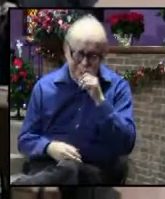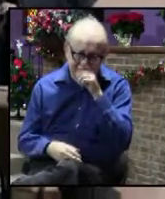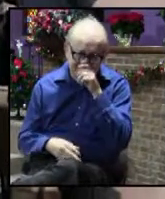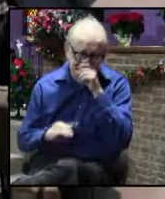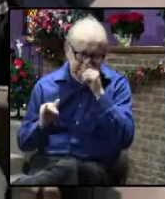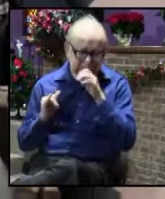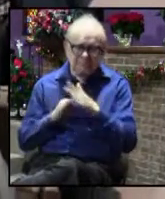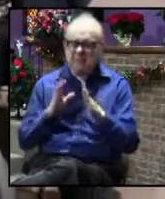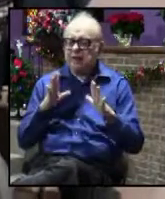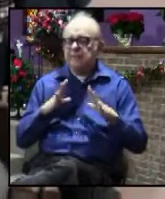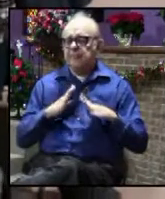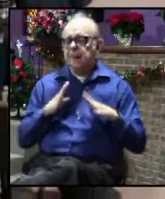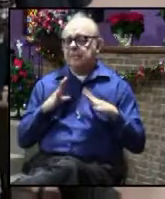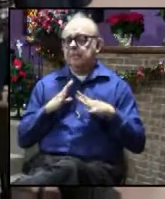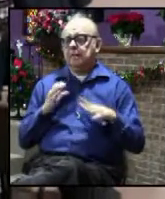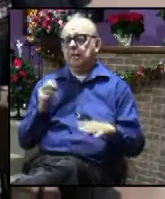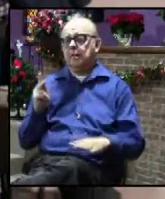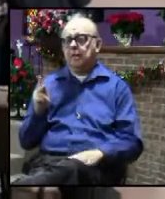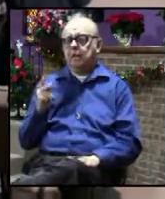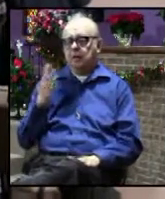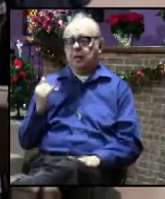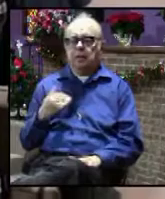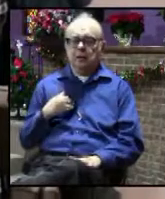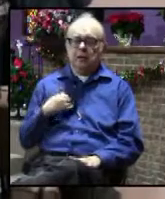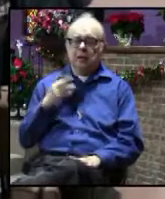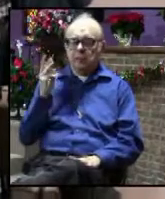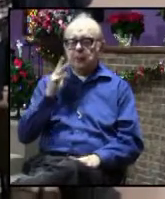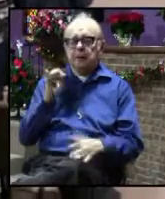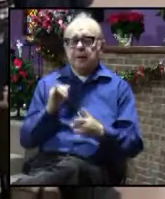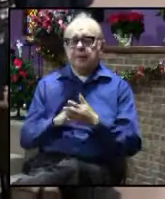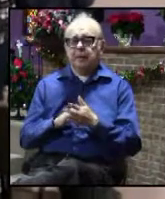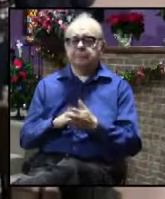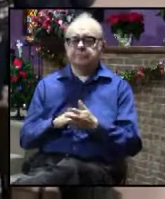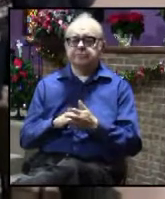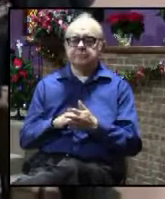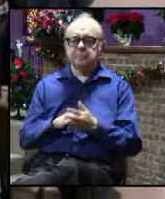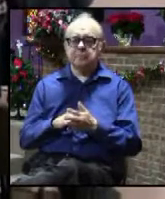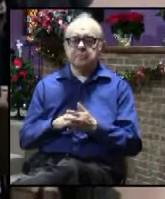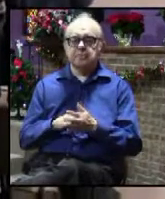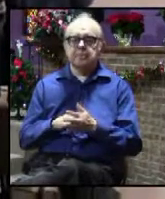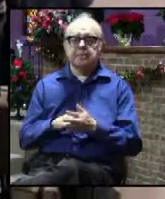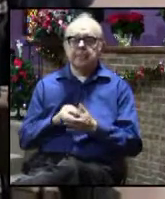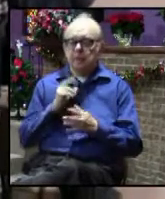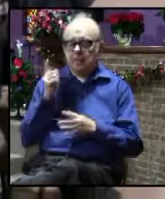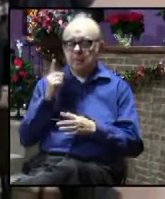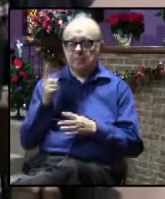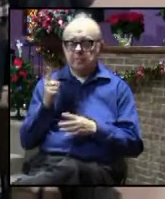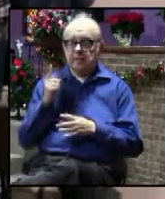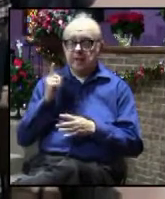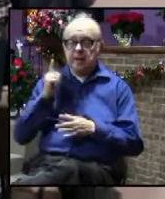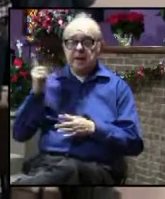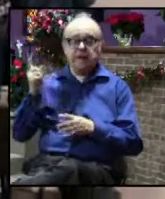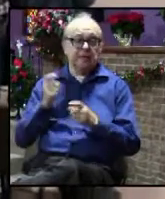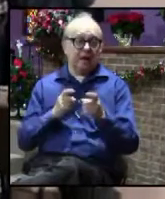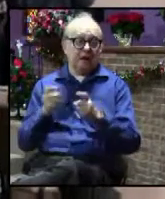That's okay. Because I don't have to worry about it. And I don't have to be concerned about it because He's got